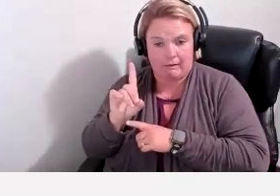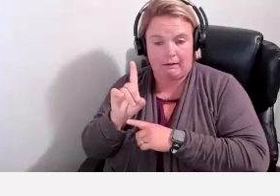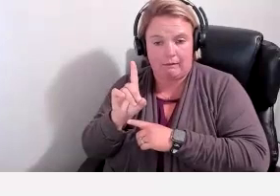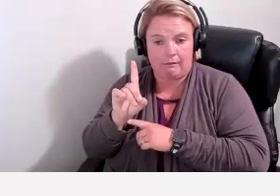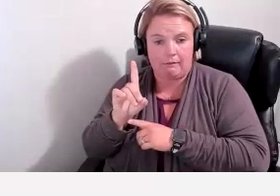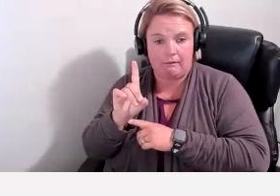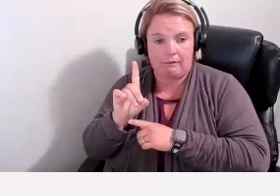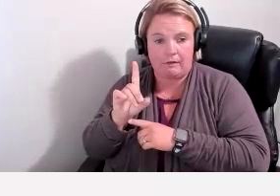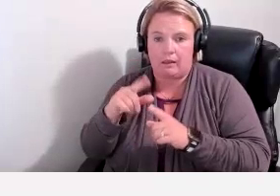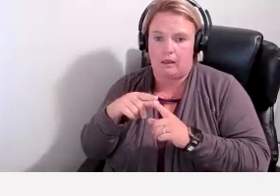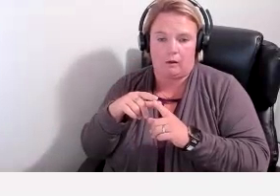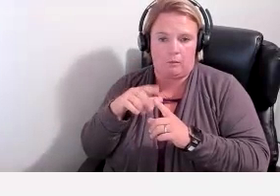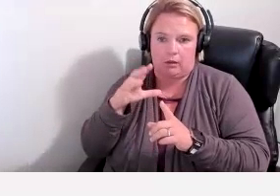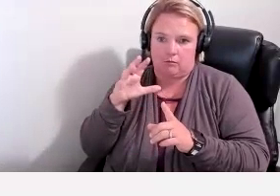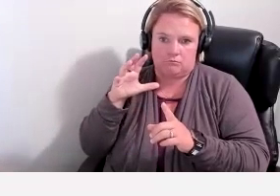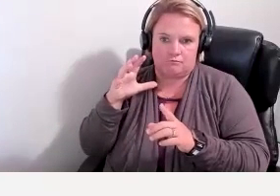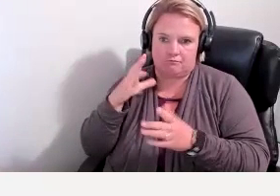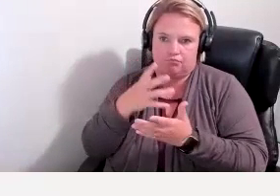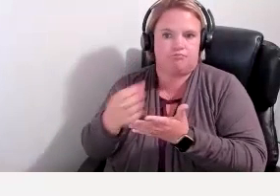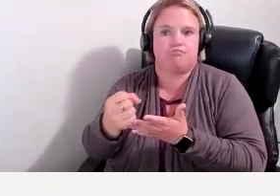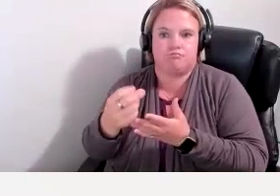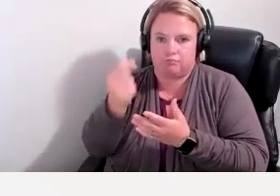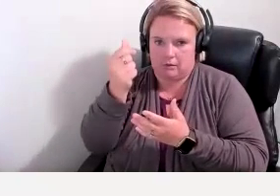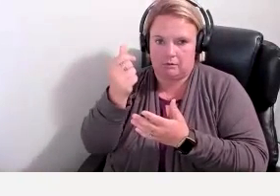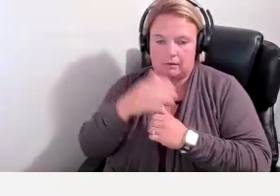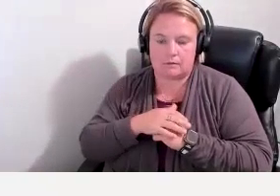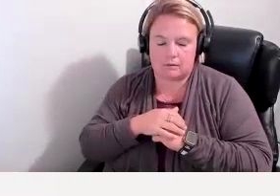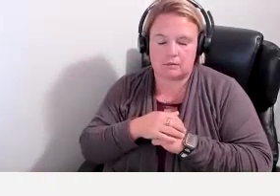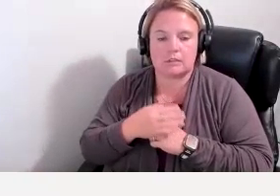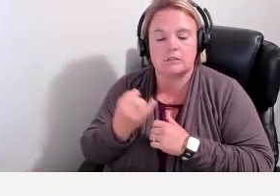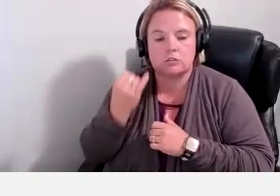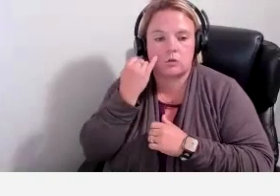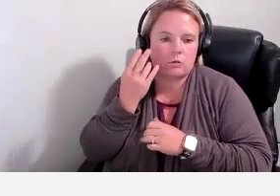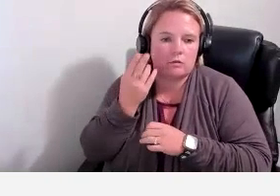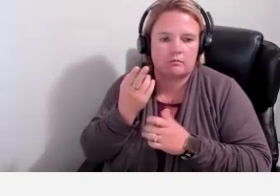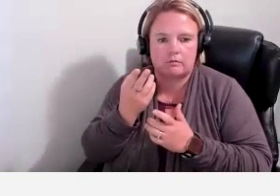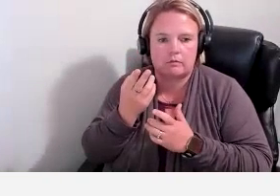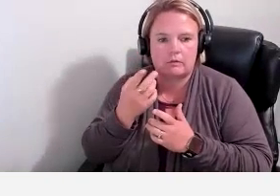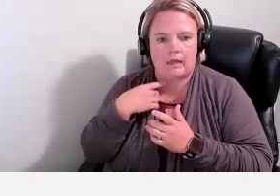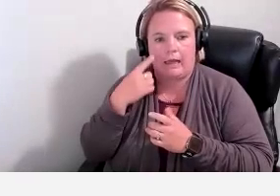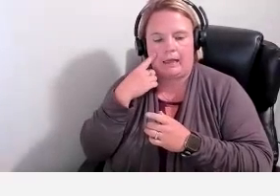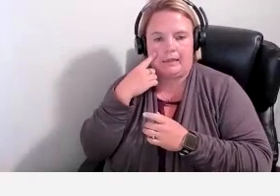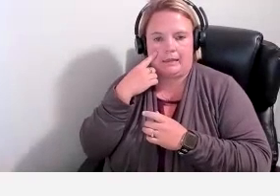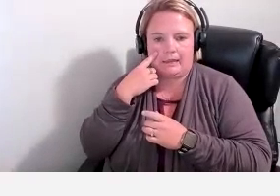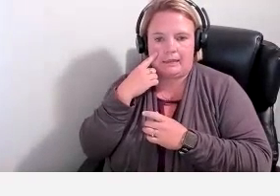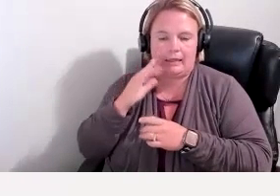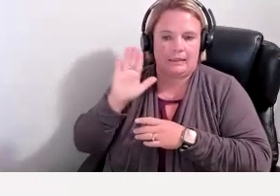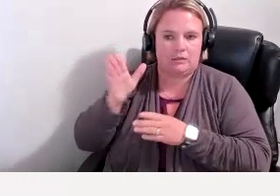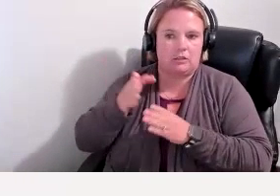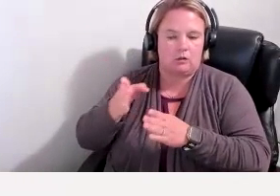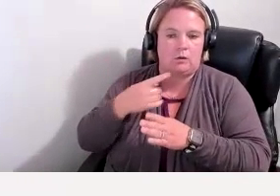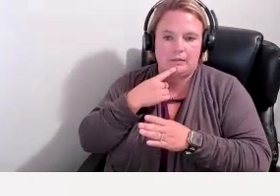it's going to gobble that up a lot faster. So just to give you a sense. And I think this is their way of saying,